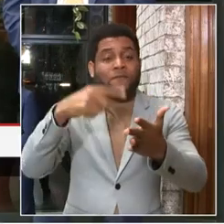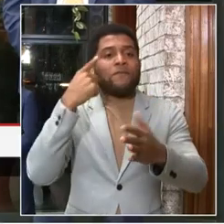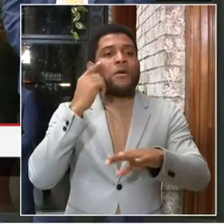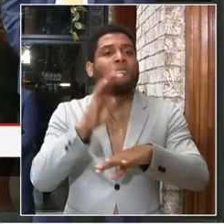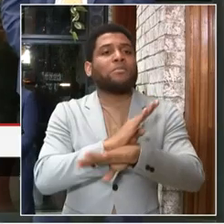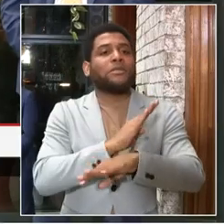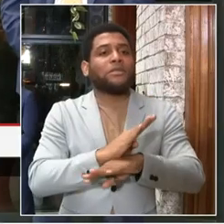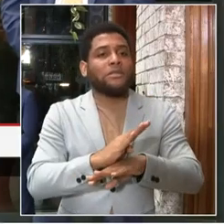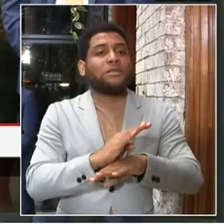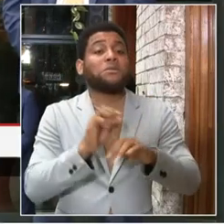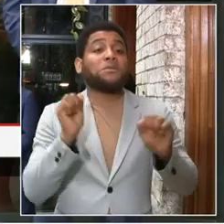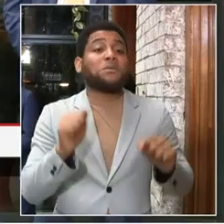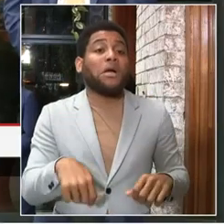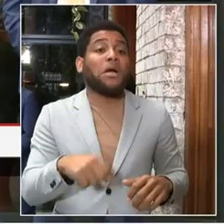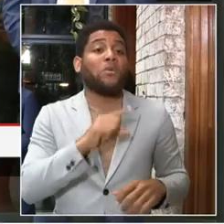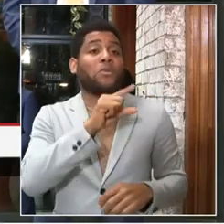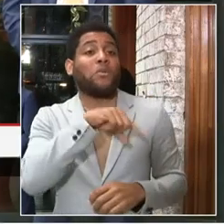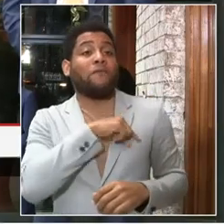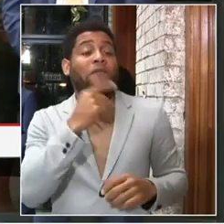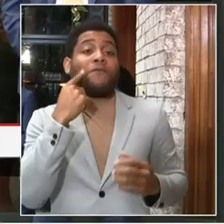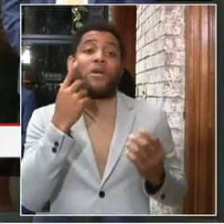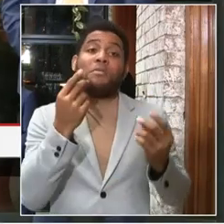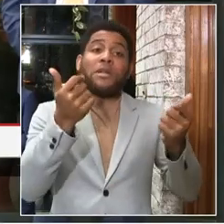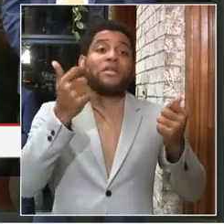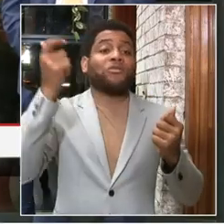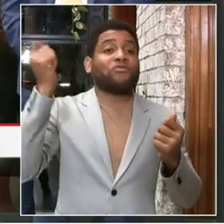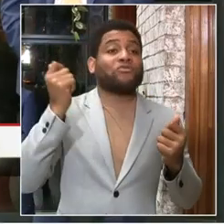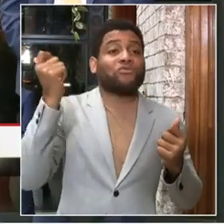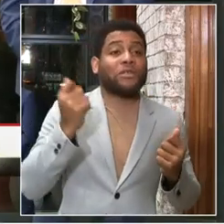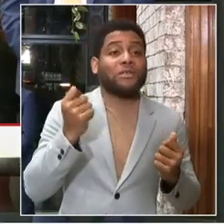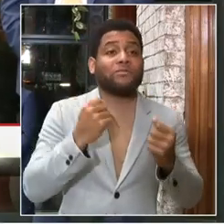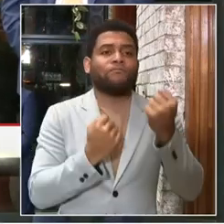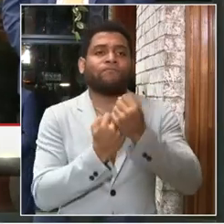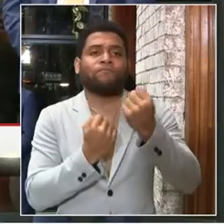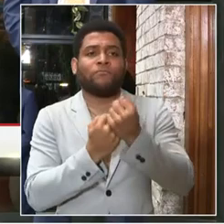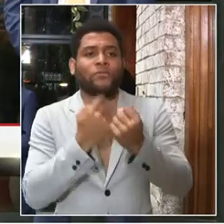can qualify for immediate grants to support their